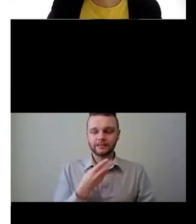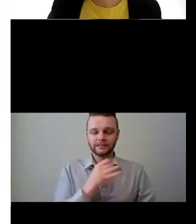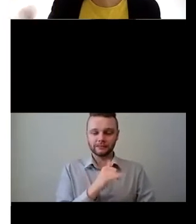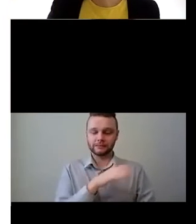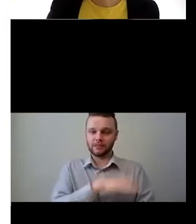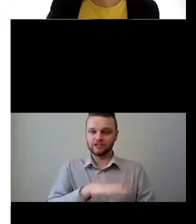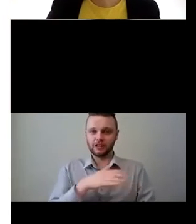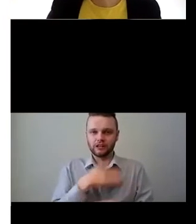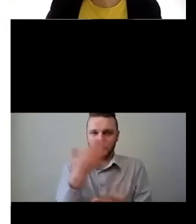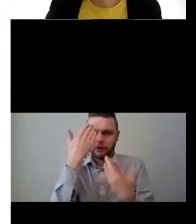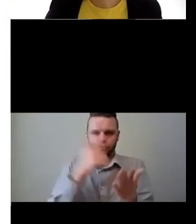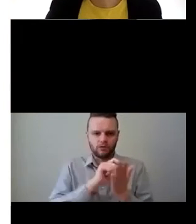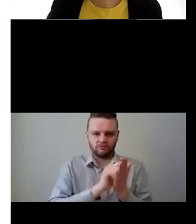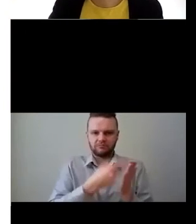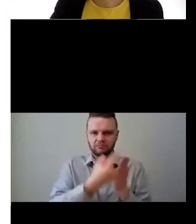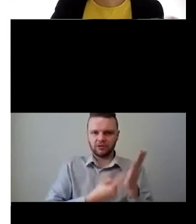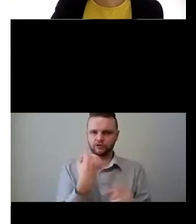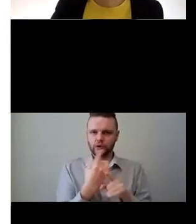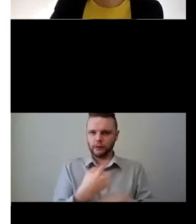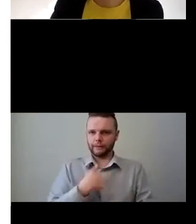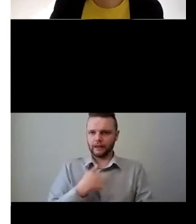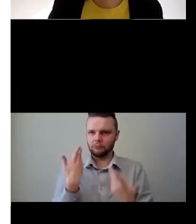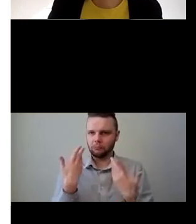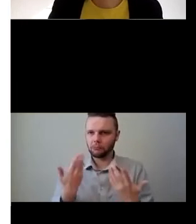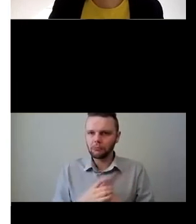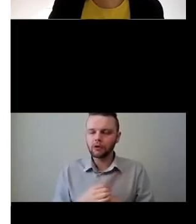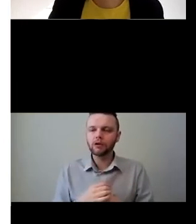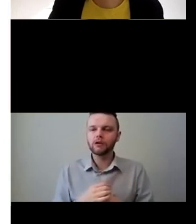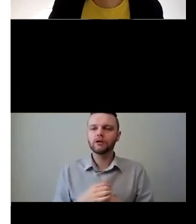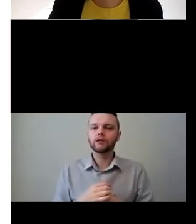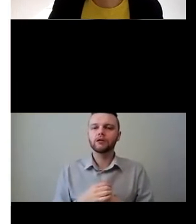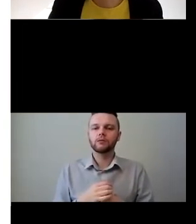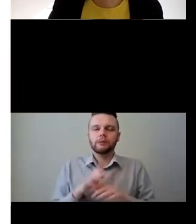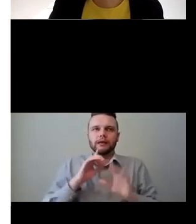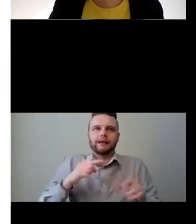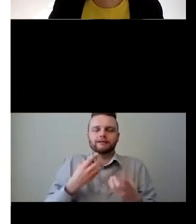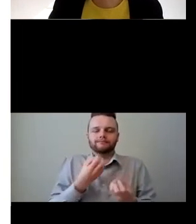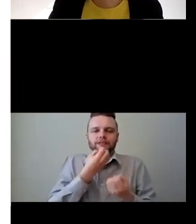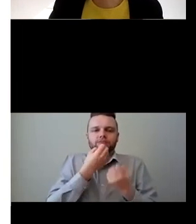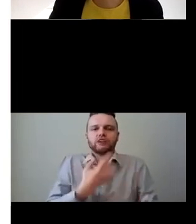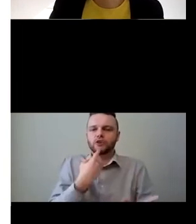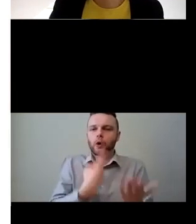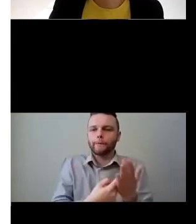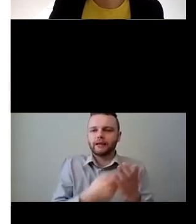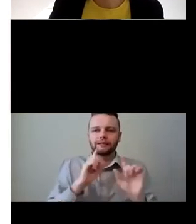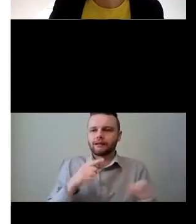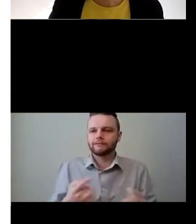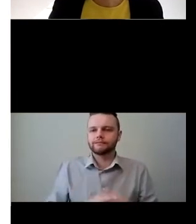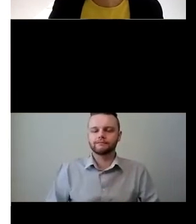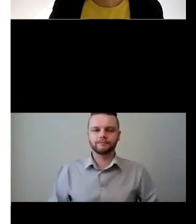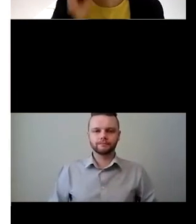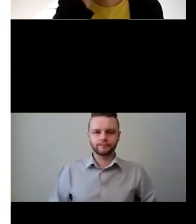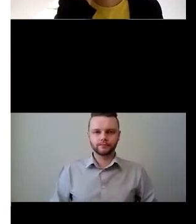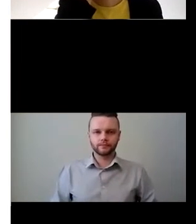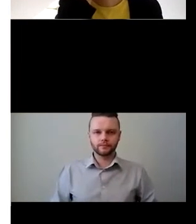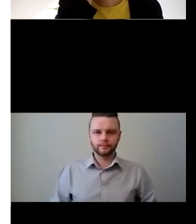always know what is being said about them, or cannot express any comments on it. And then